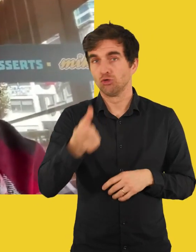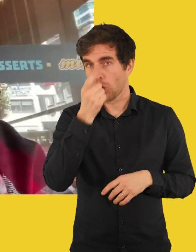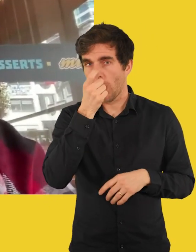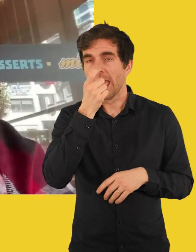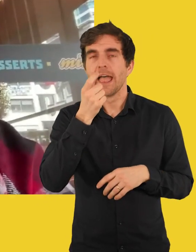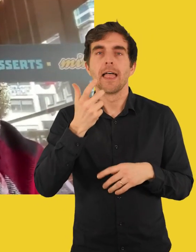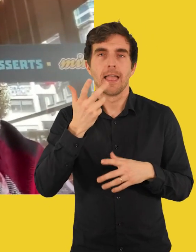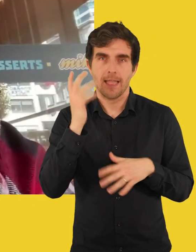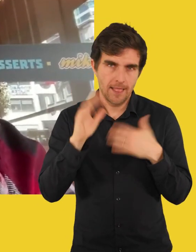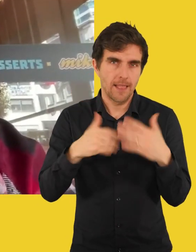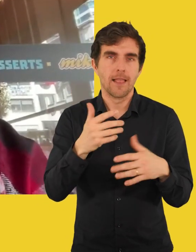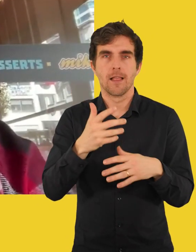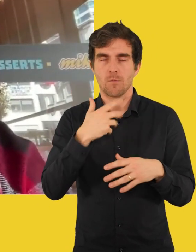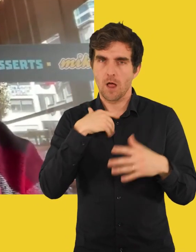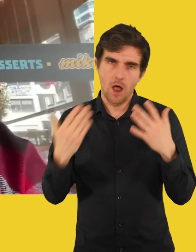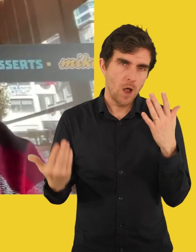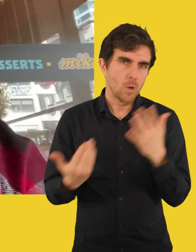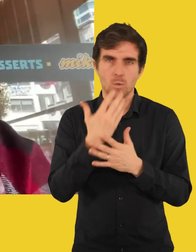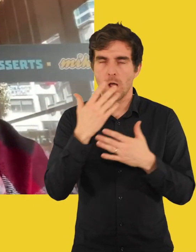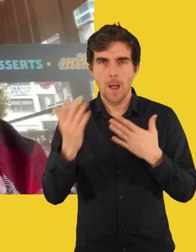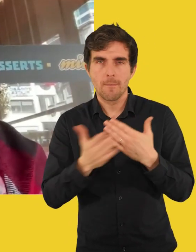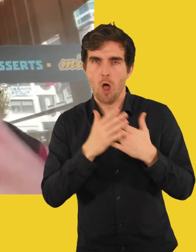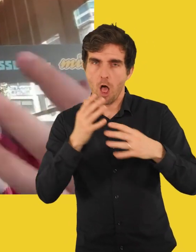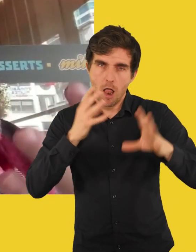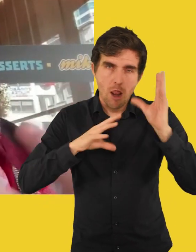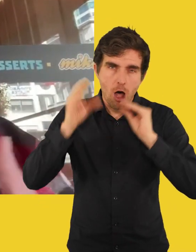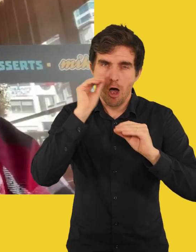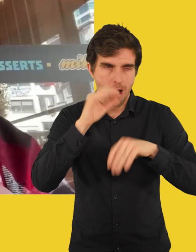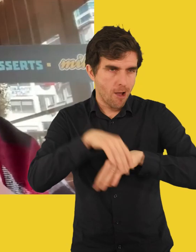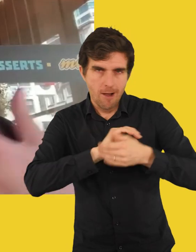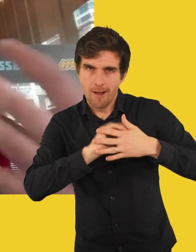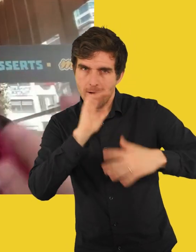us in Turkey because we are excited and we need to more